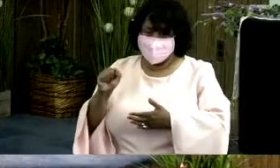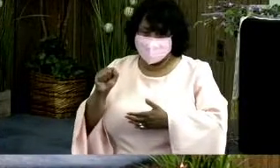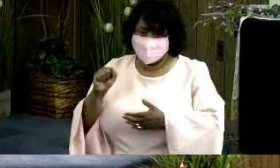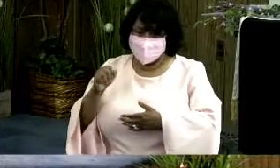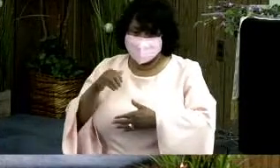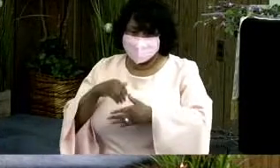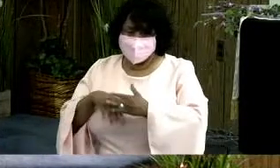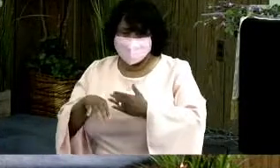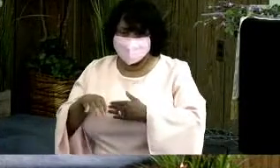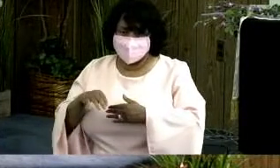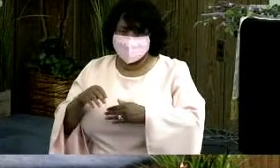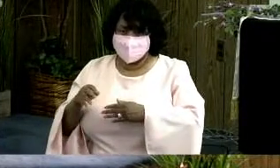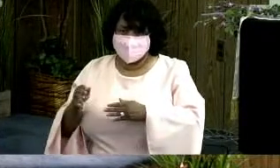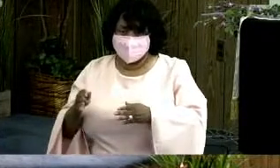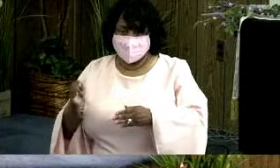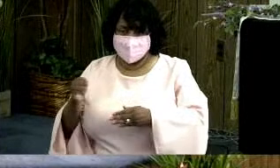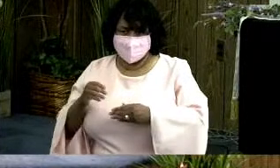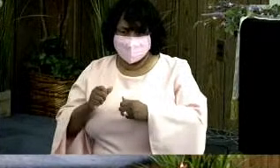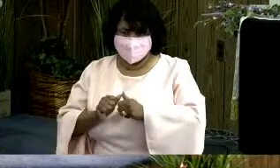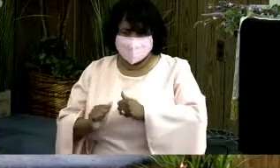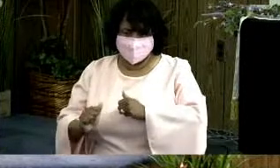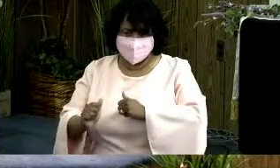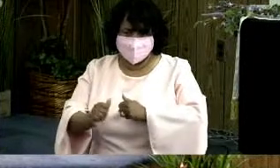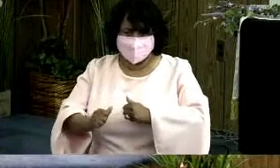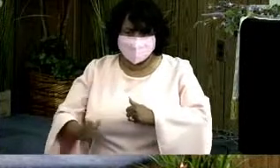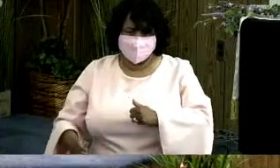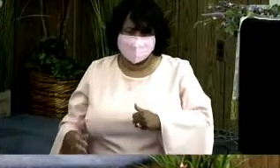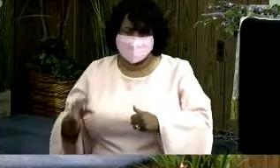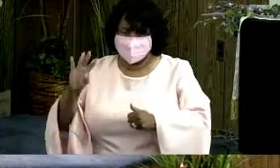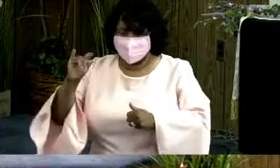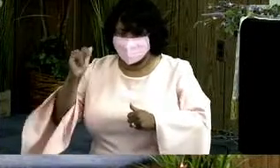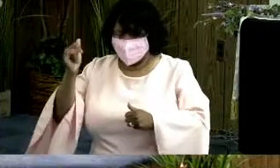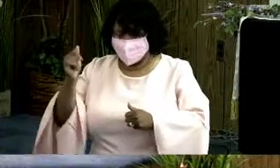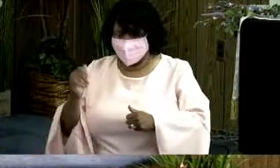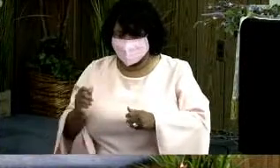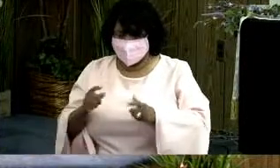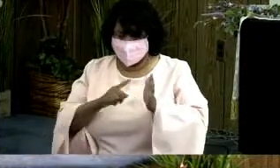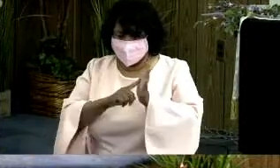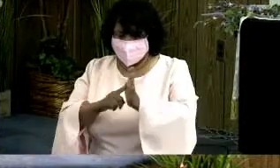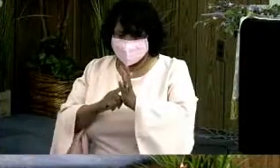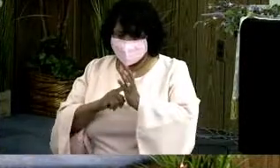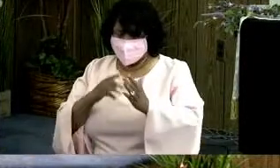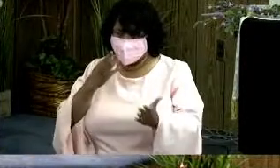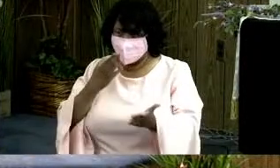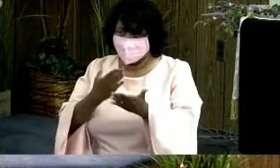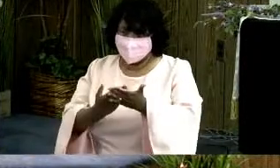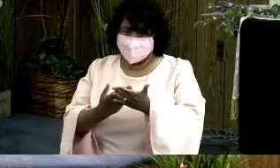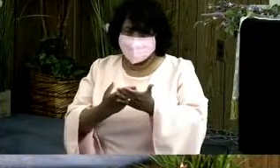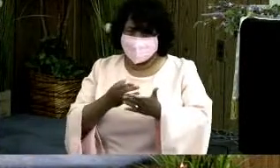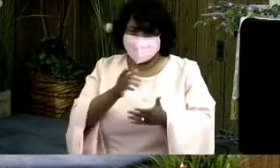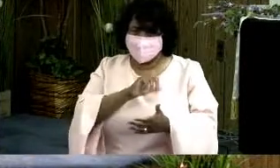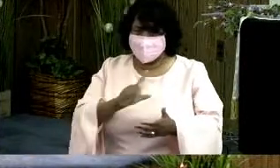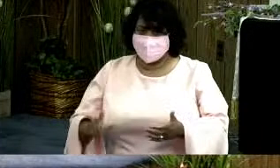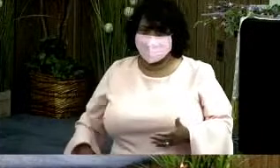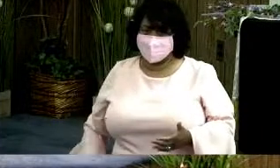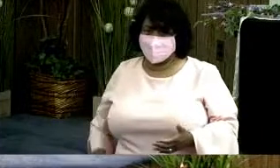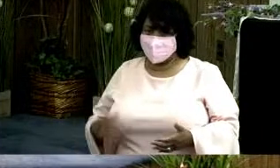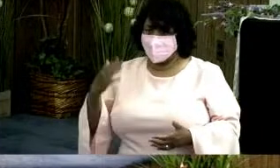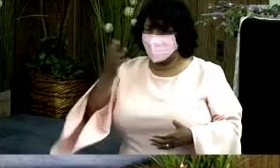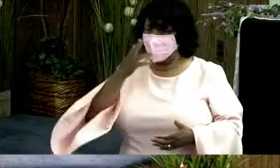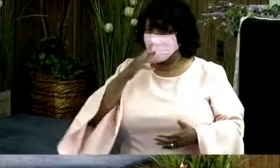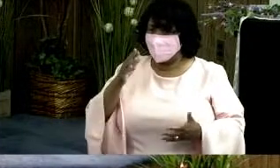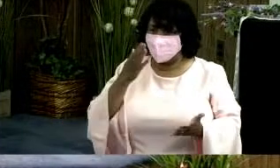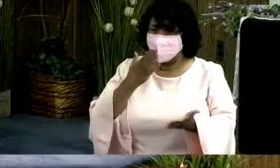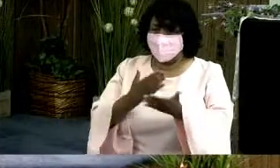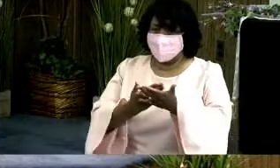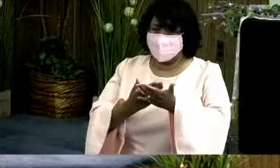him, and you showed him your goodness. Lord, you are good,